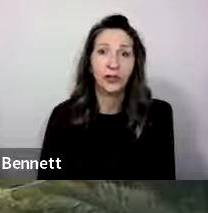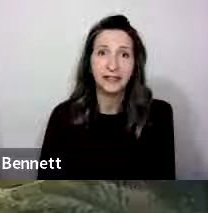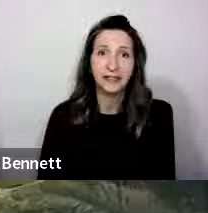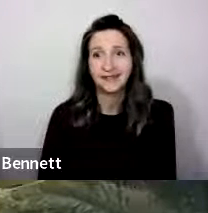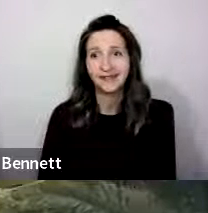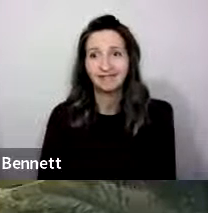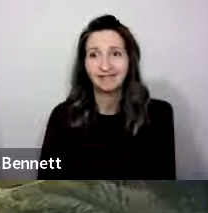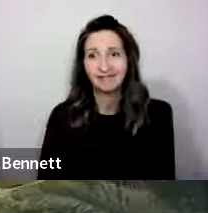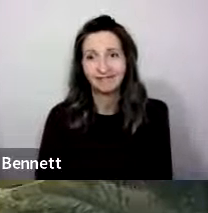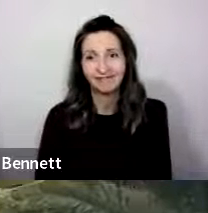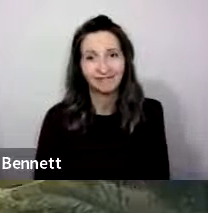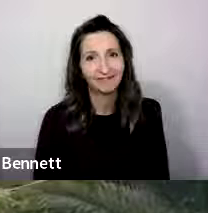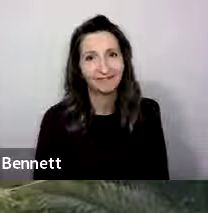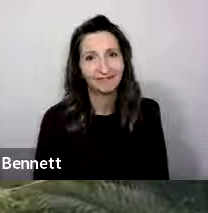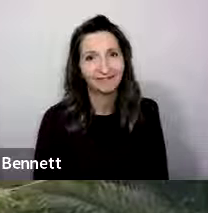New Orleans.